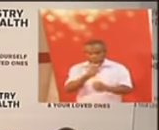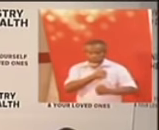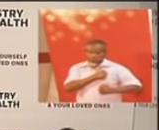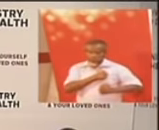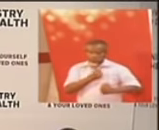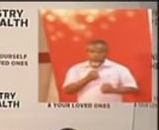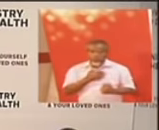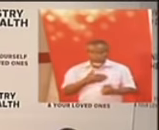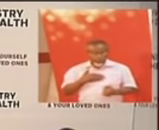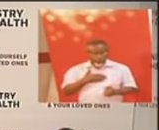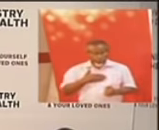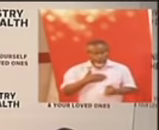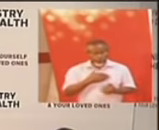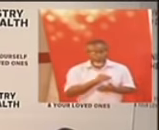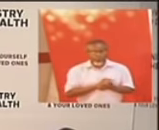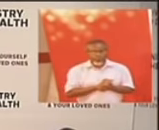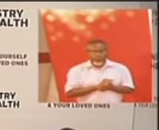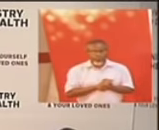CL Communications.